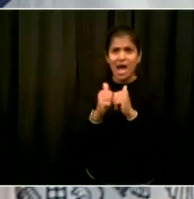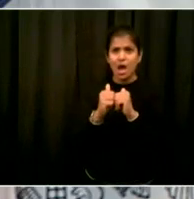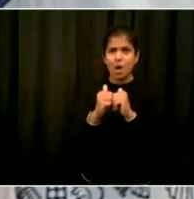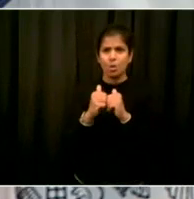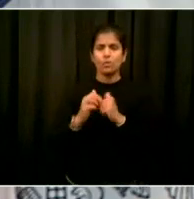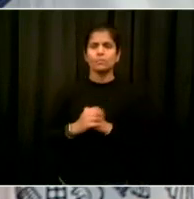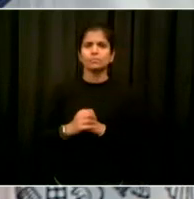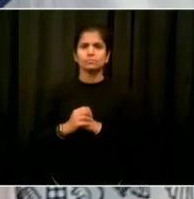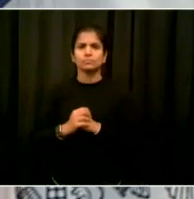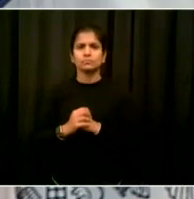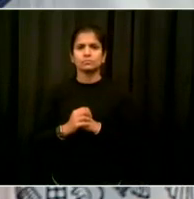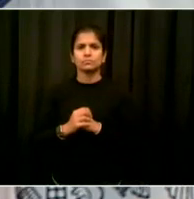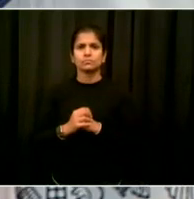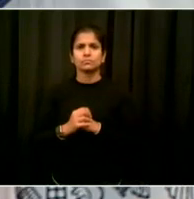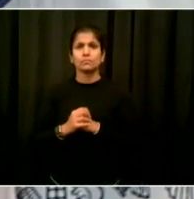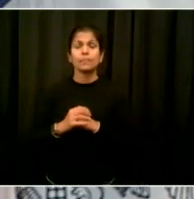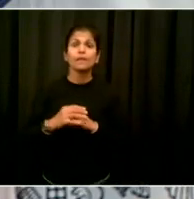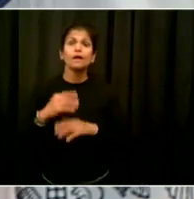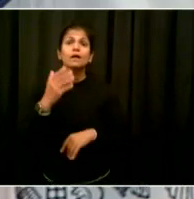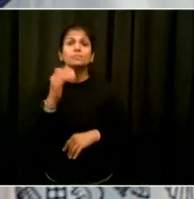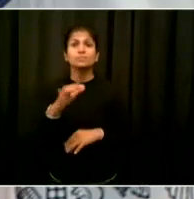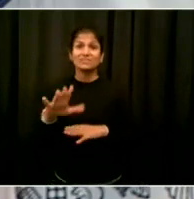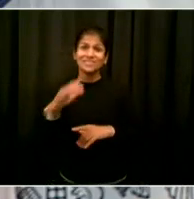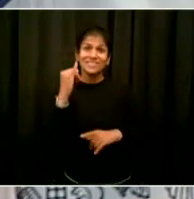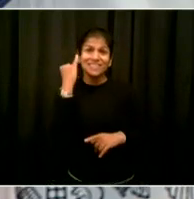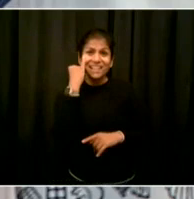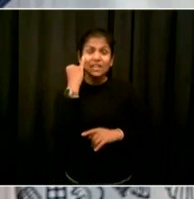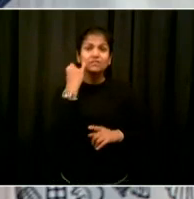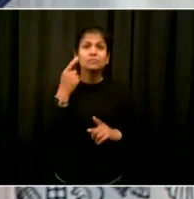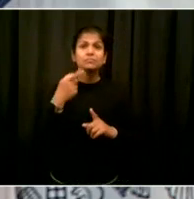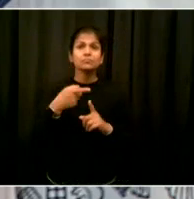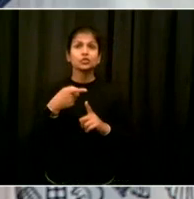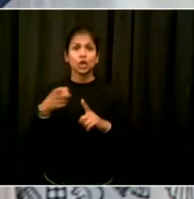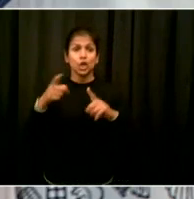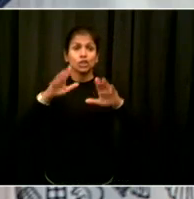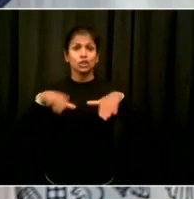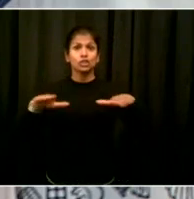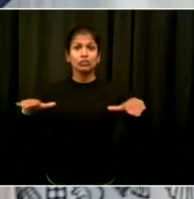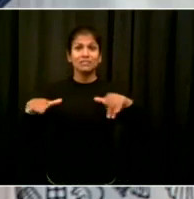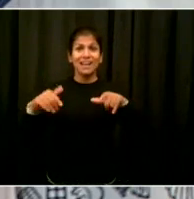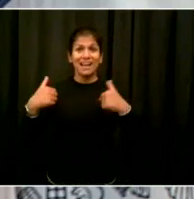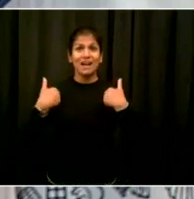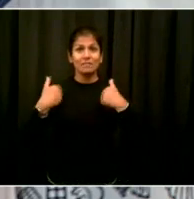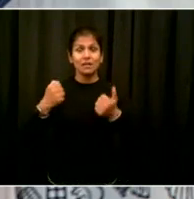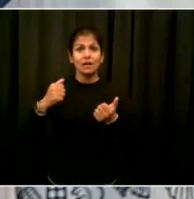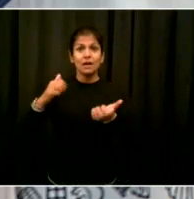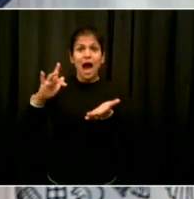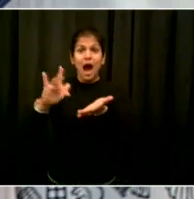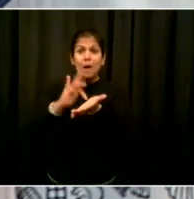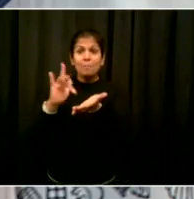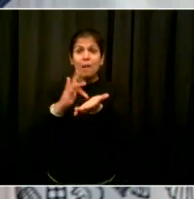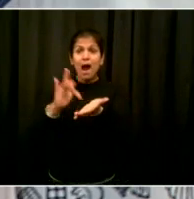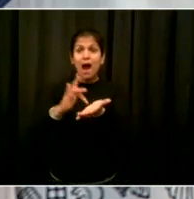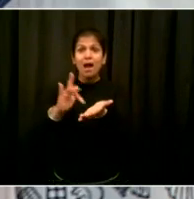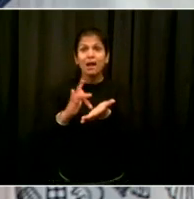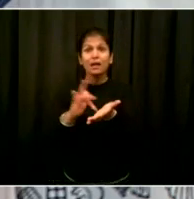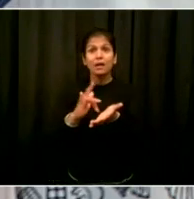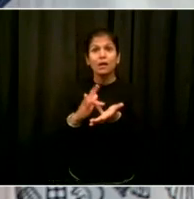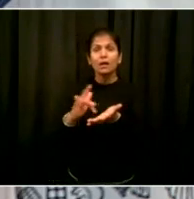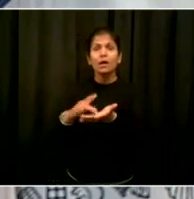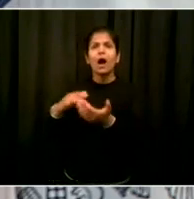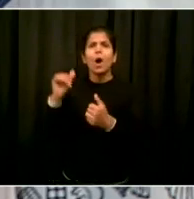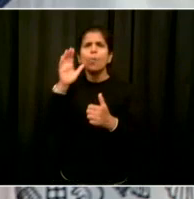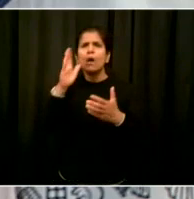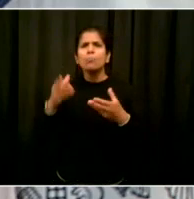need a different internet service, we'll simply provide that to them. We'll make sure that's free for them. If they don't have a device, we'll provide that for them. We are going to